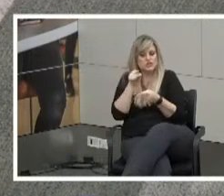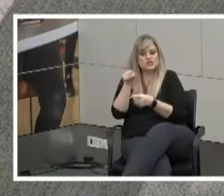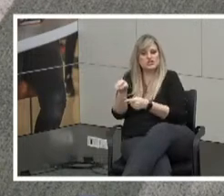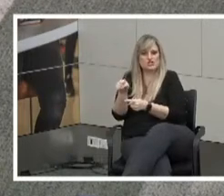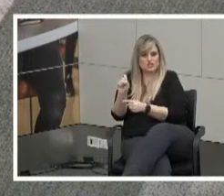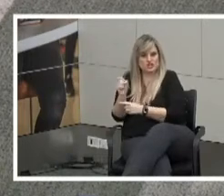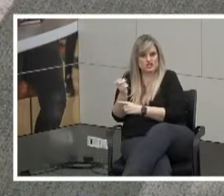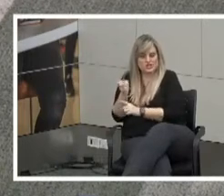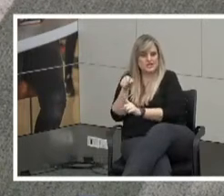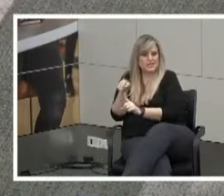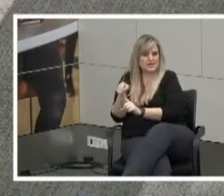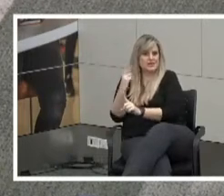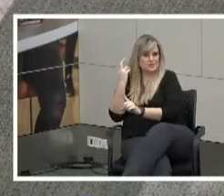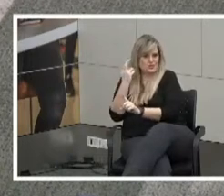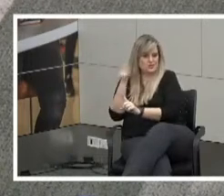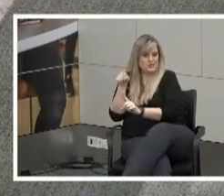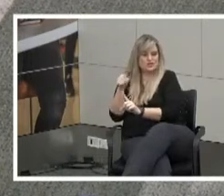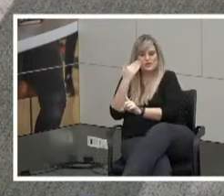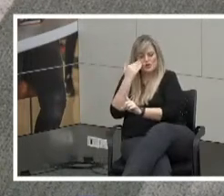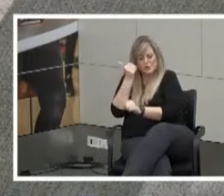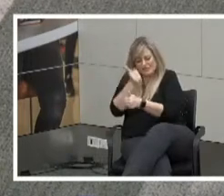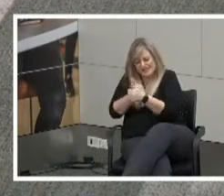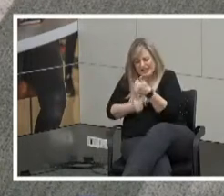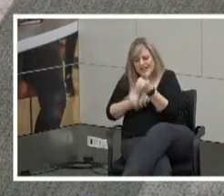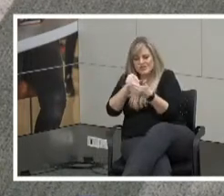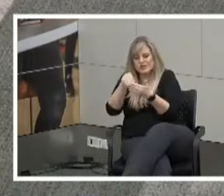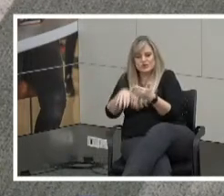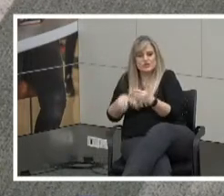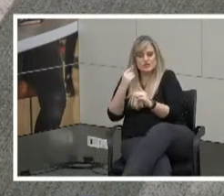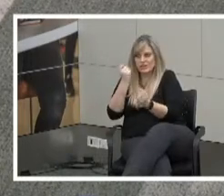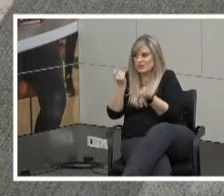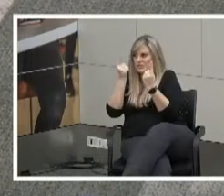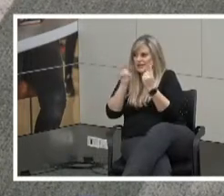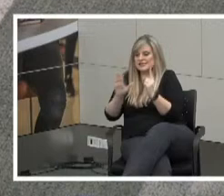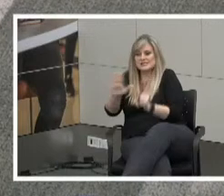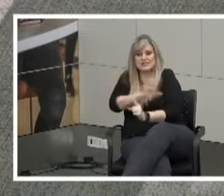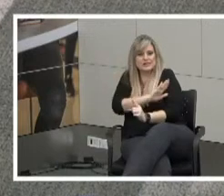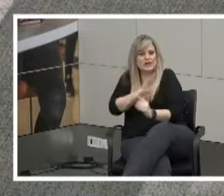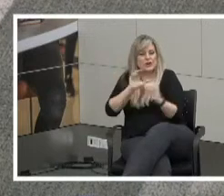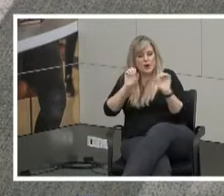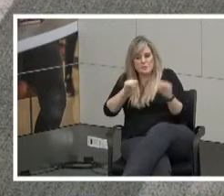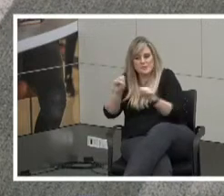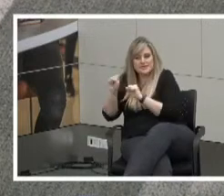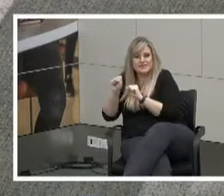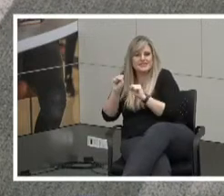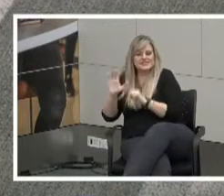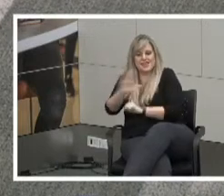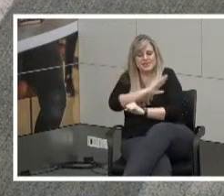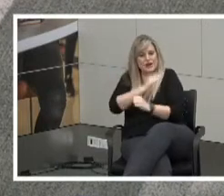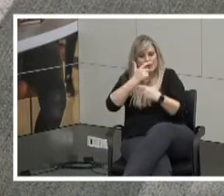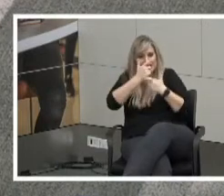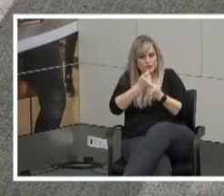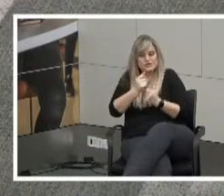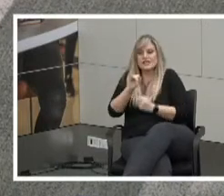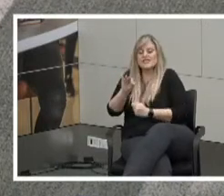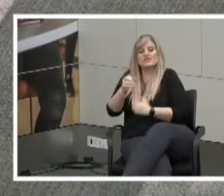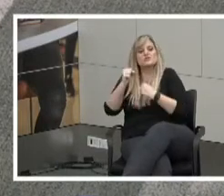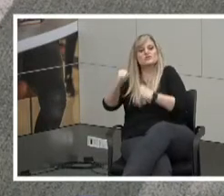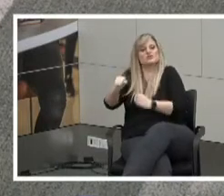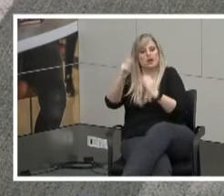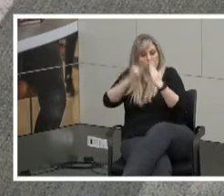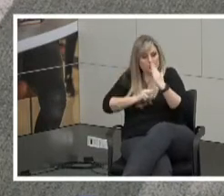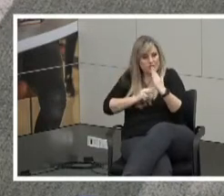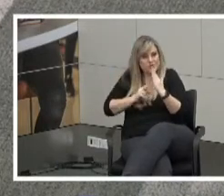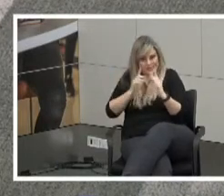thread she knows every student their abilities and their interests if good reading is our goal let them